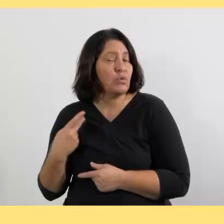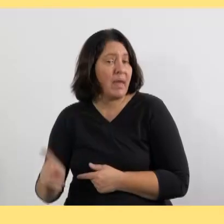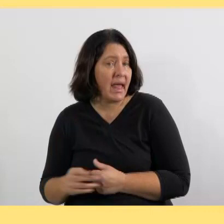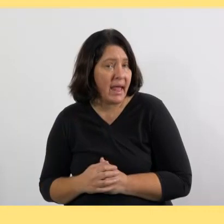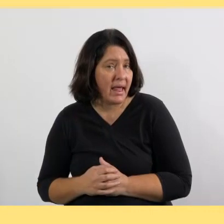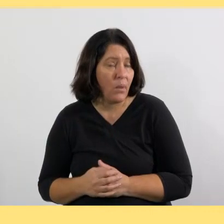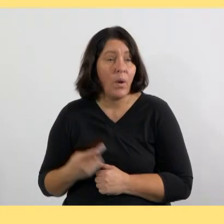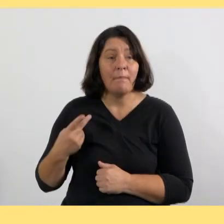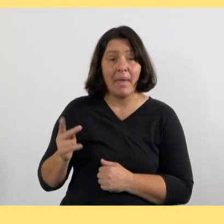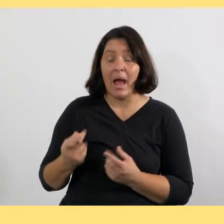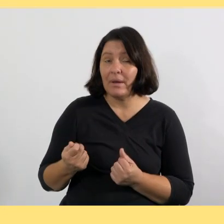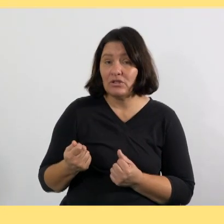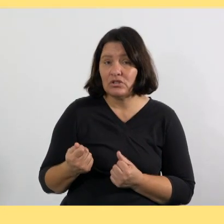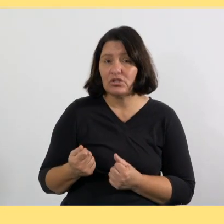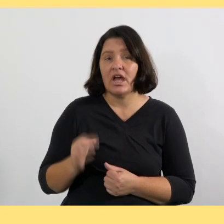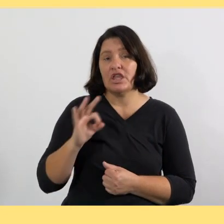pay? We paid them